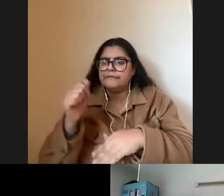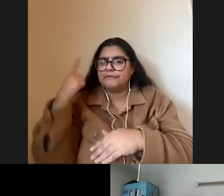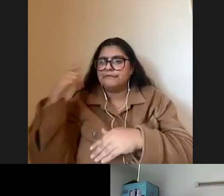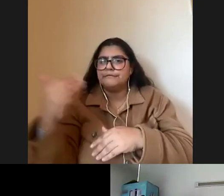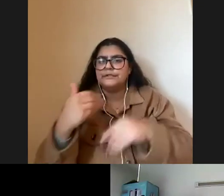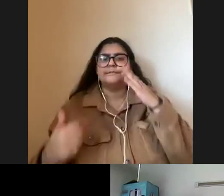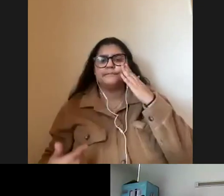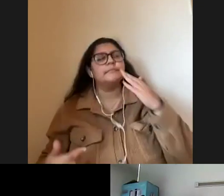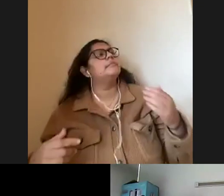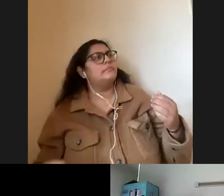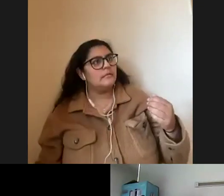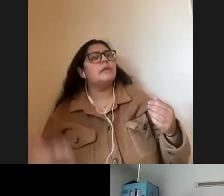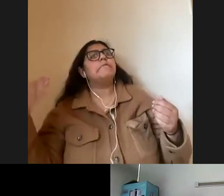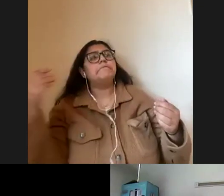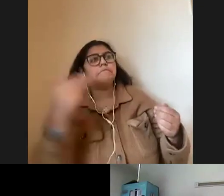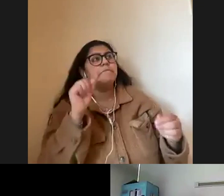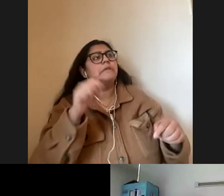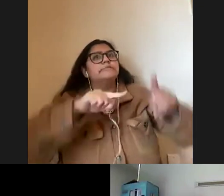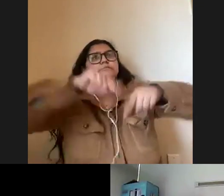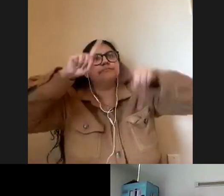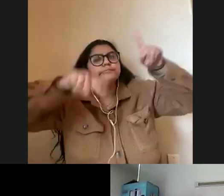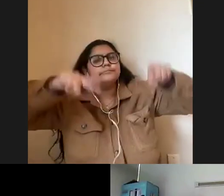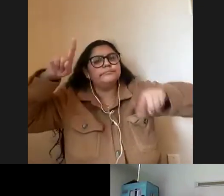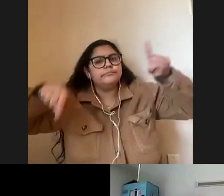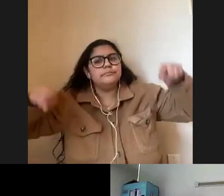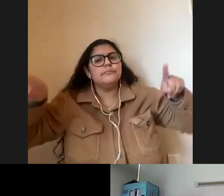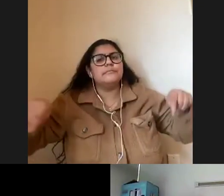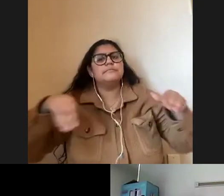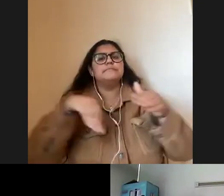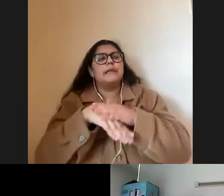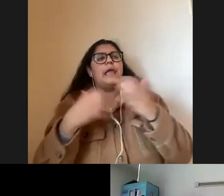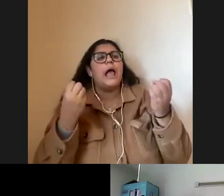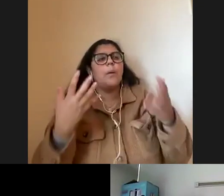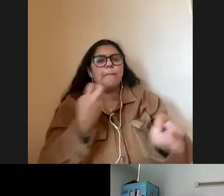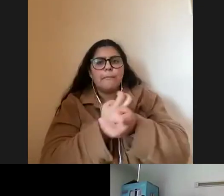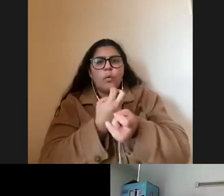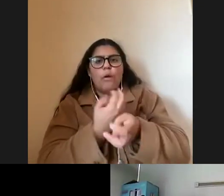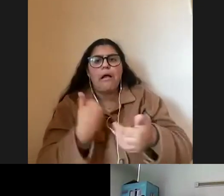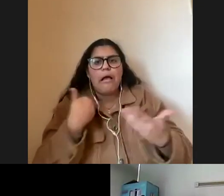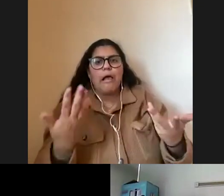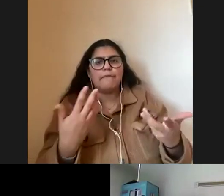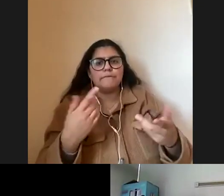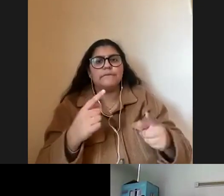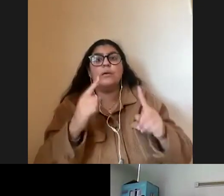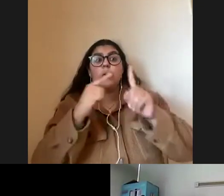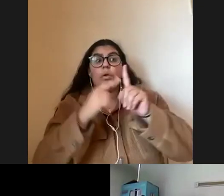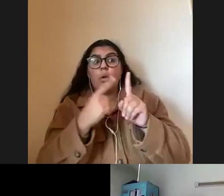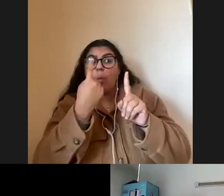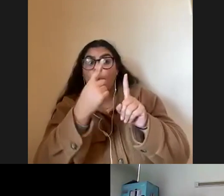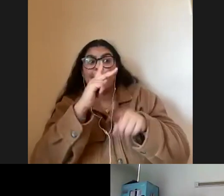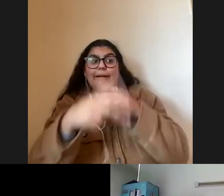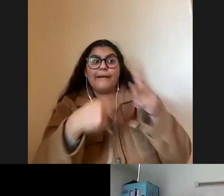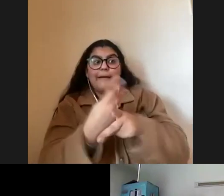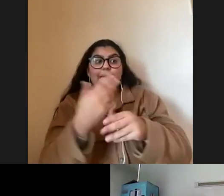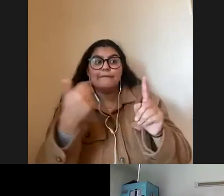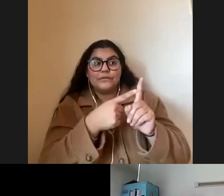so fishes can vary wildly in how many bones they have, even within a single species of fish. Things like vertebrae